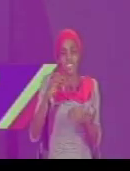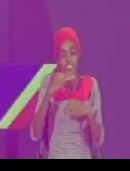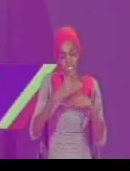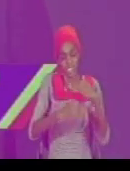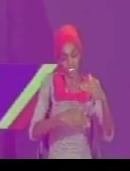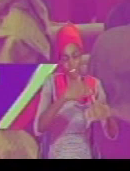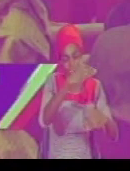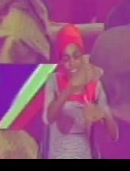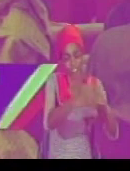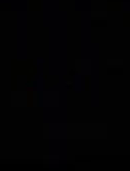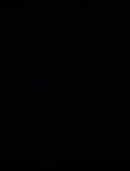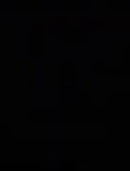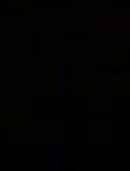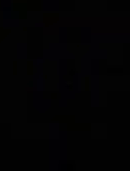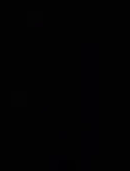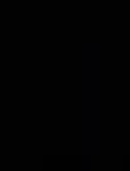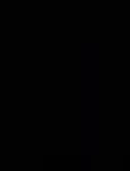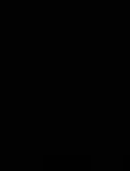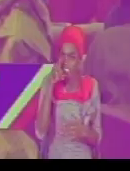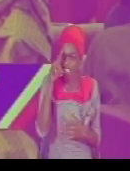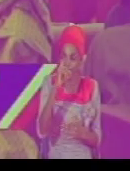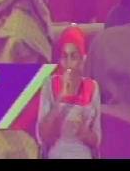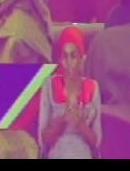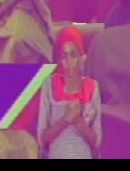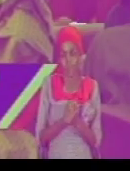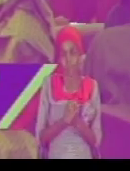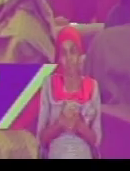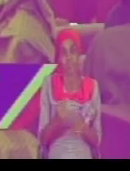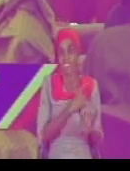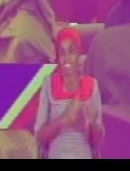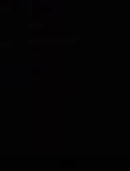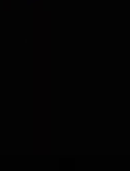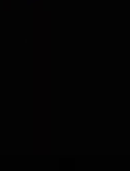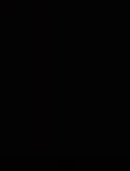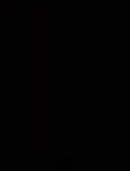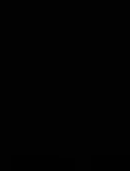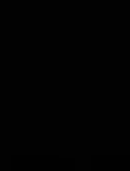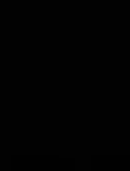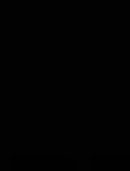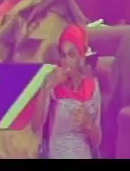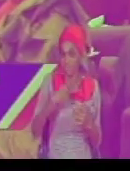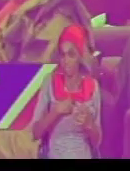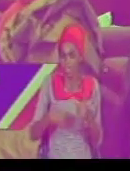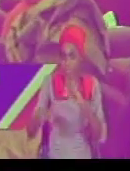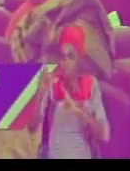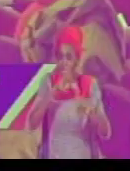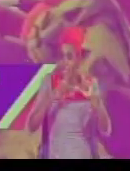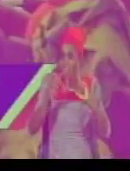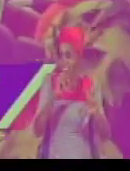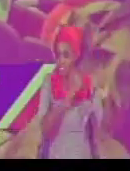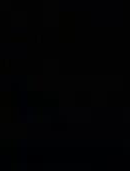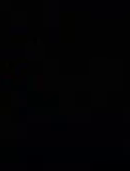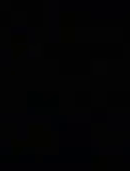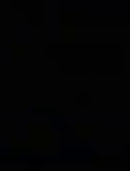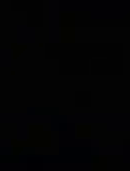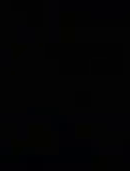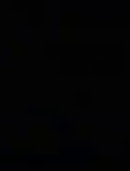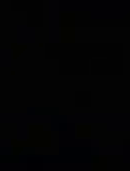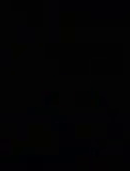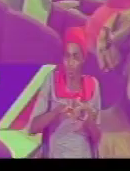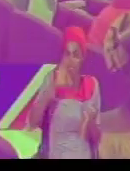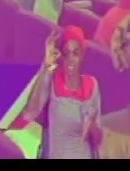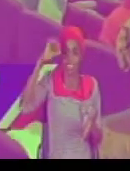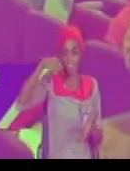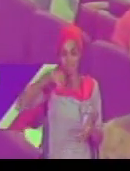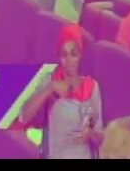The Lord has chosen me. I said, the Lord has chosen me. Say it for yourself now. Like he